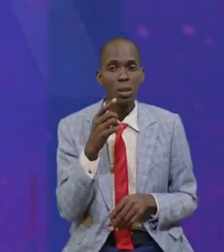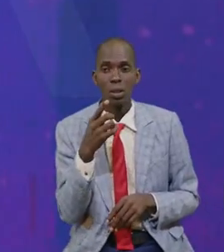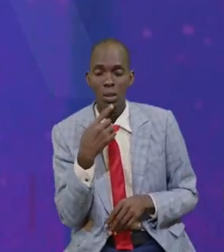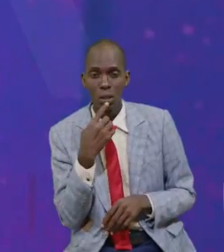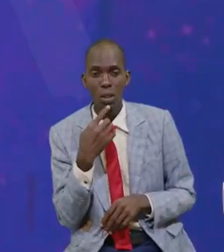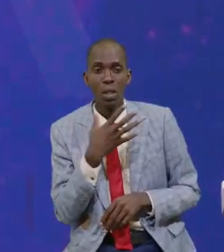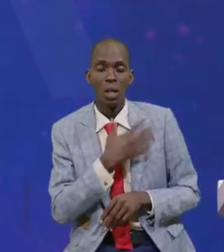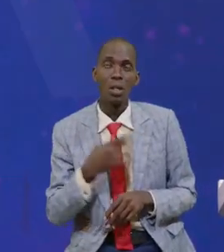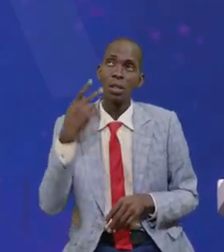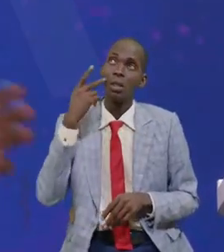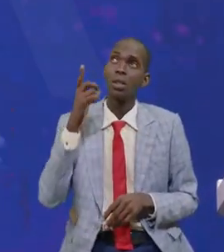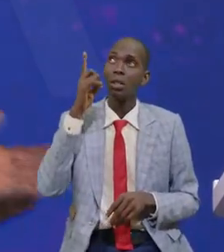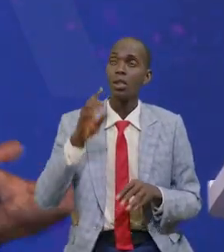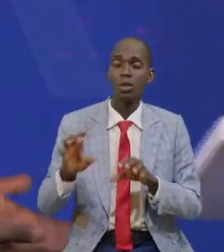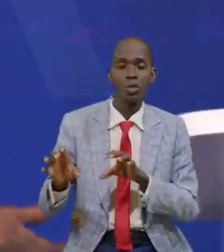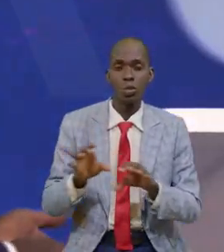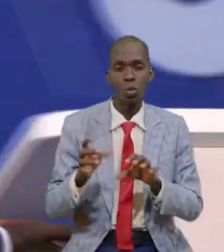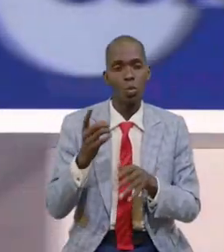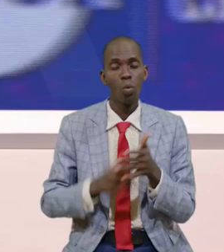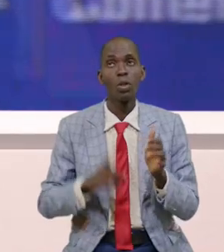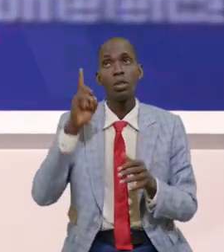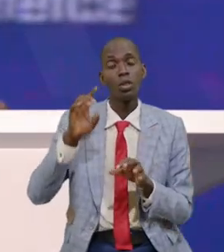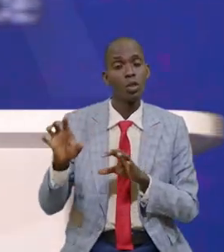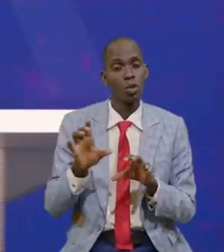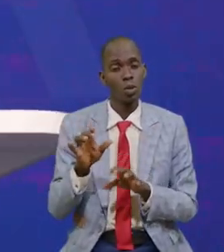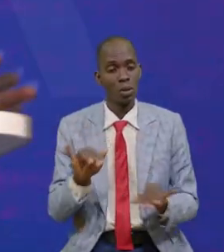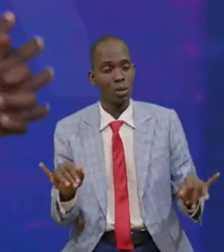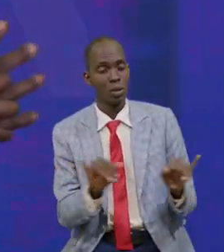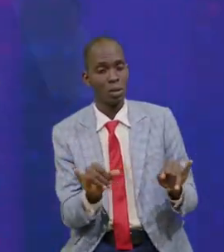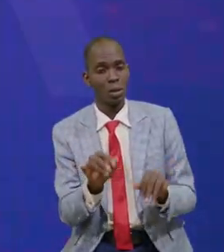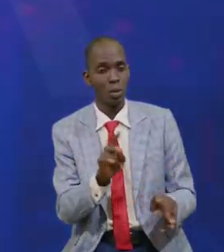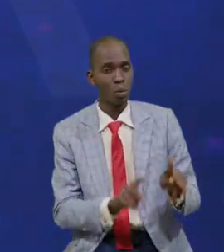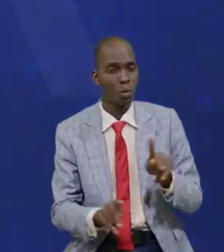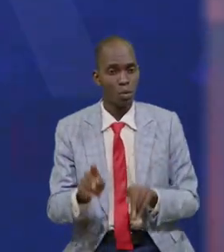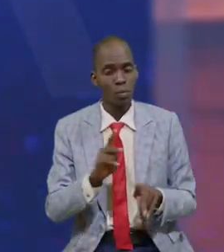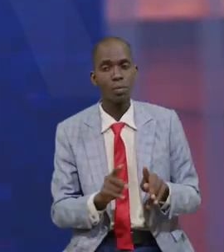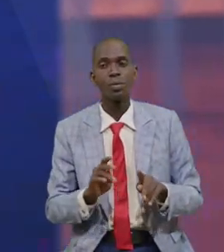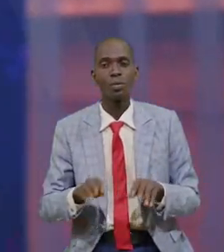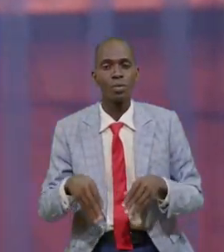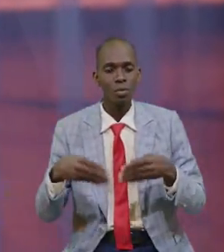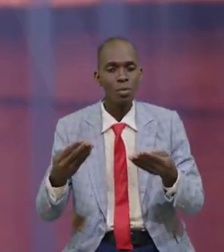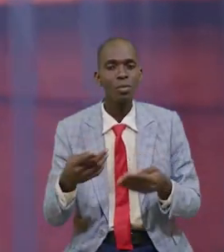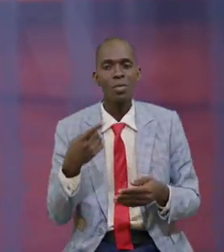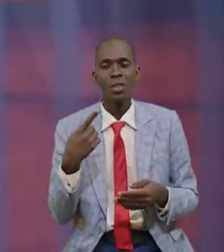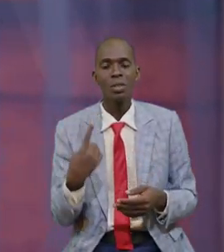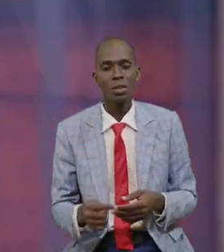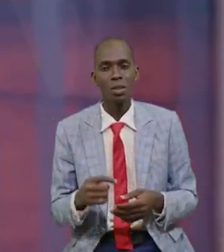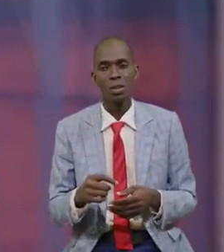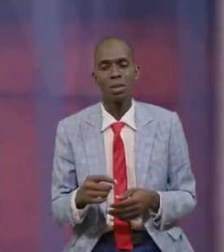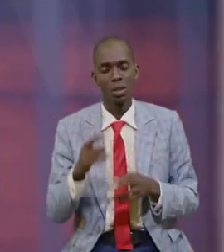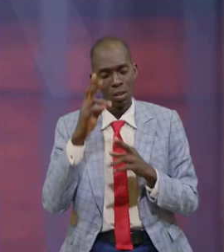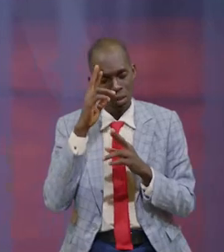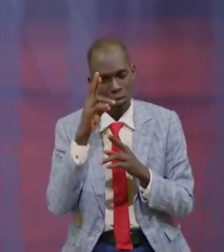do what he does, they're still giving the respect of the old